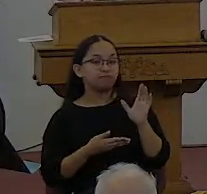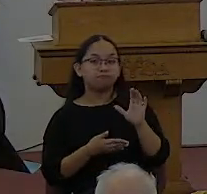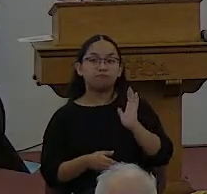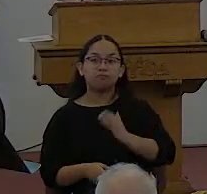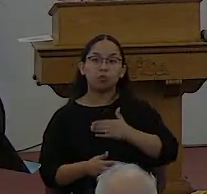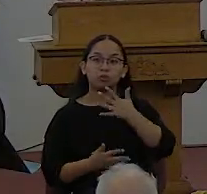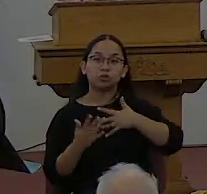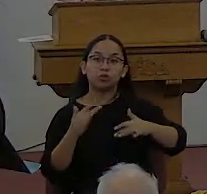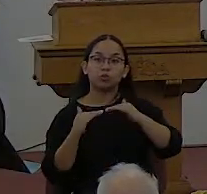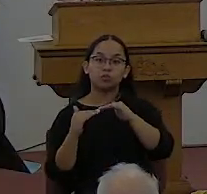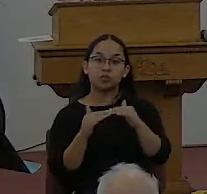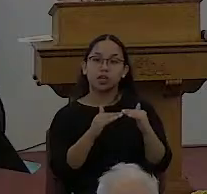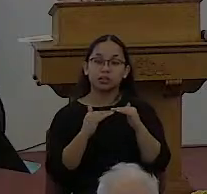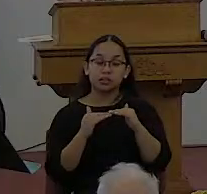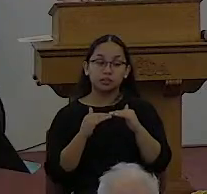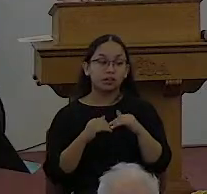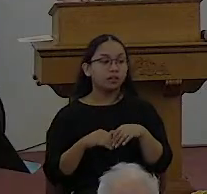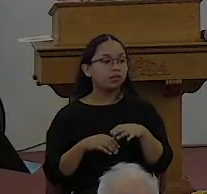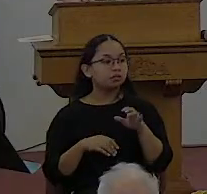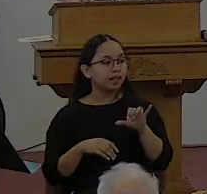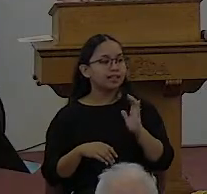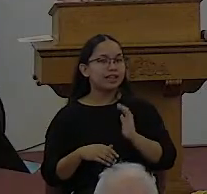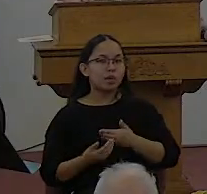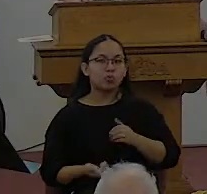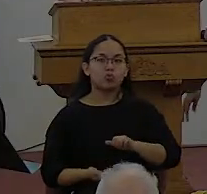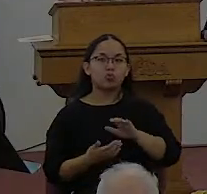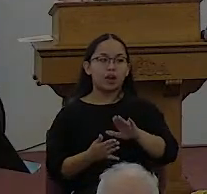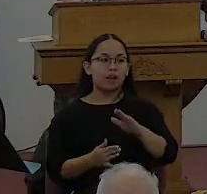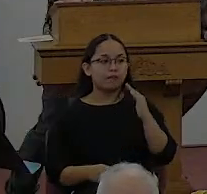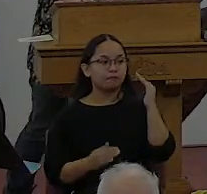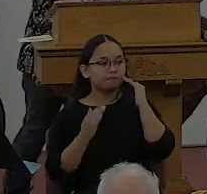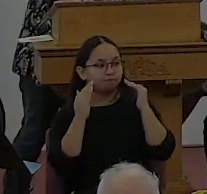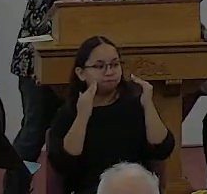our way of acknowledging the work of our members